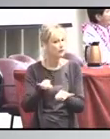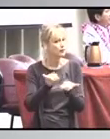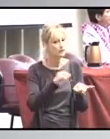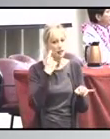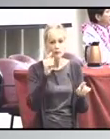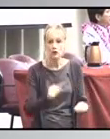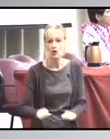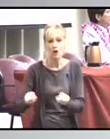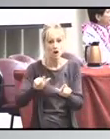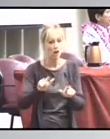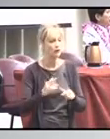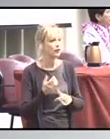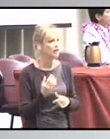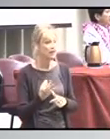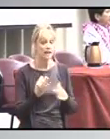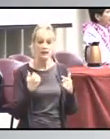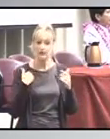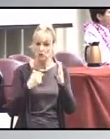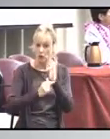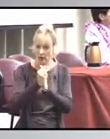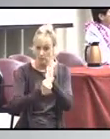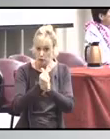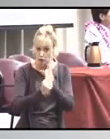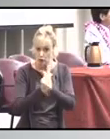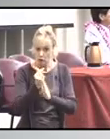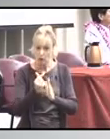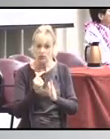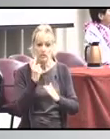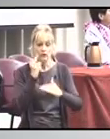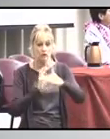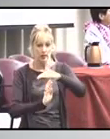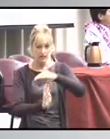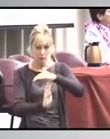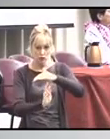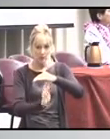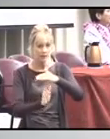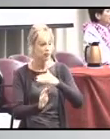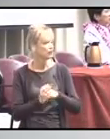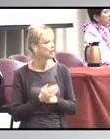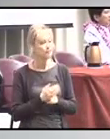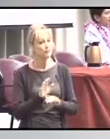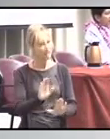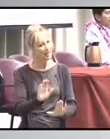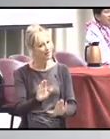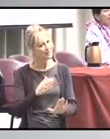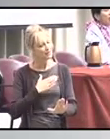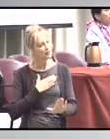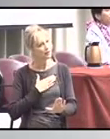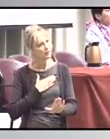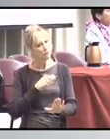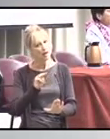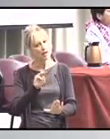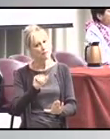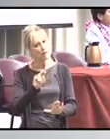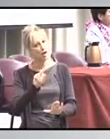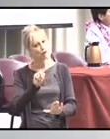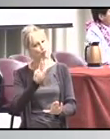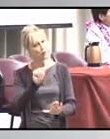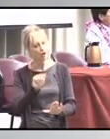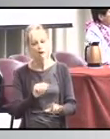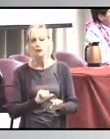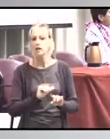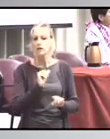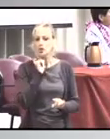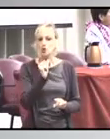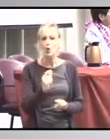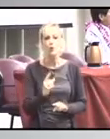you're going to do brochures for immigrants, never ever, and this is going to be my mantra, don't ever think that something in